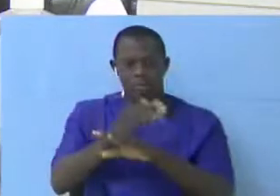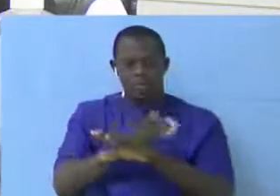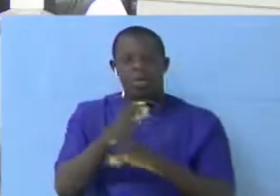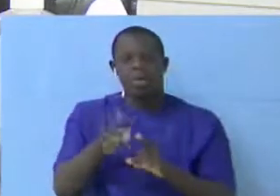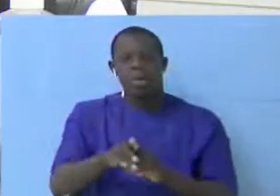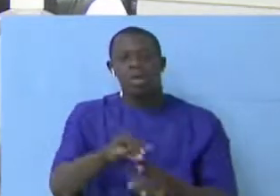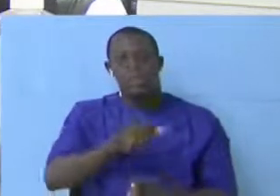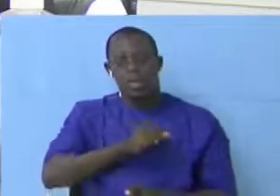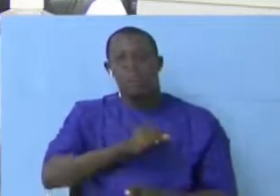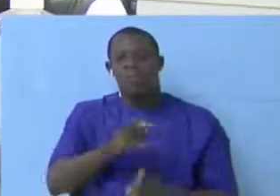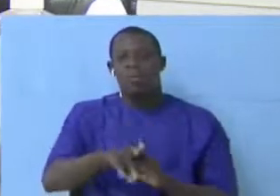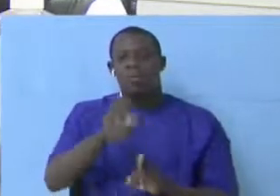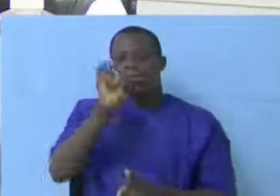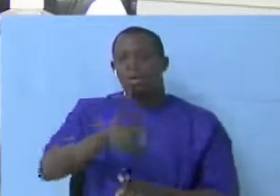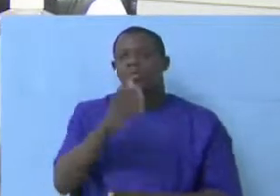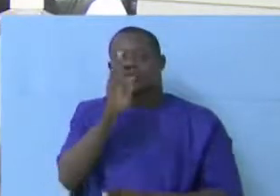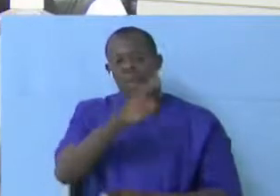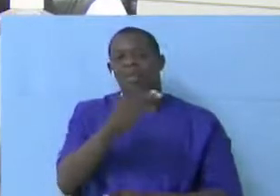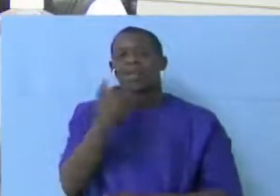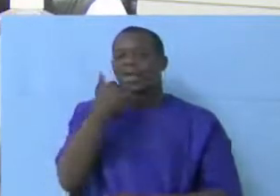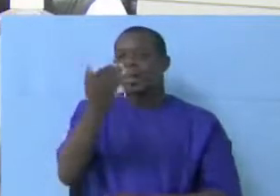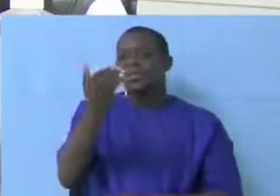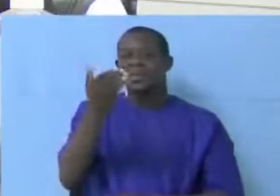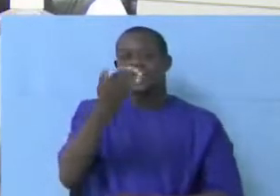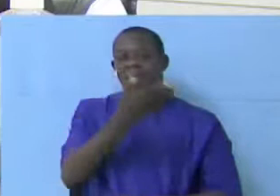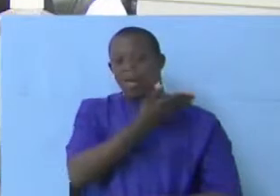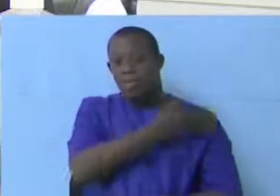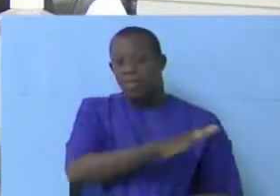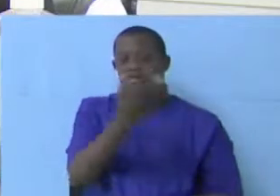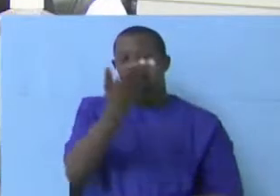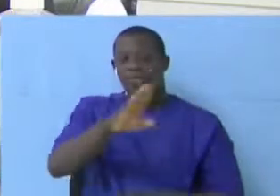You have to seek permission from General Baji.